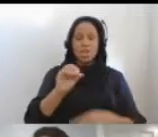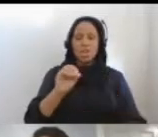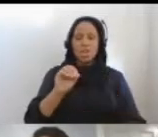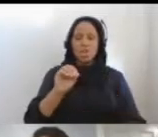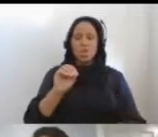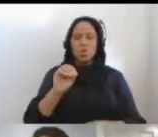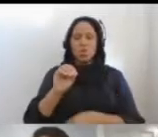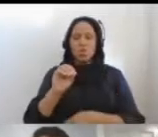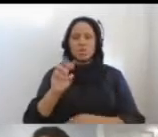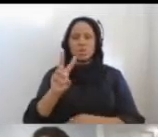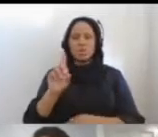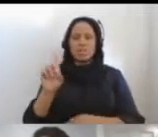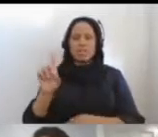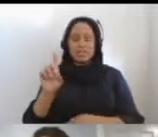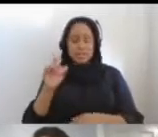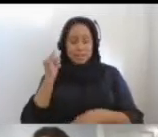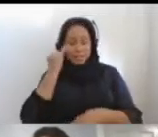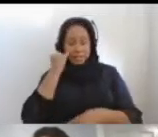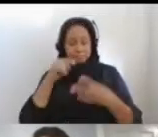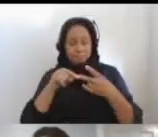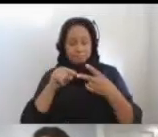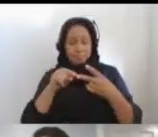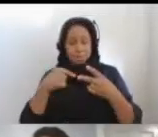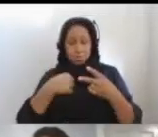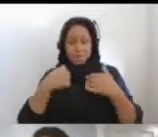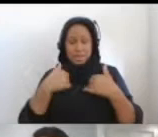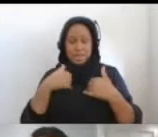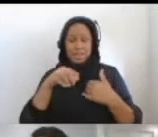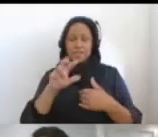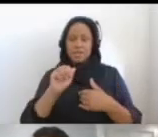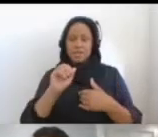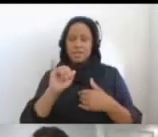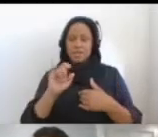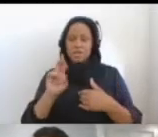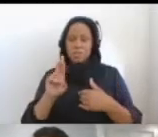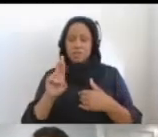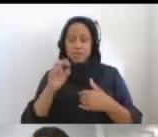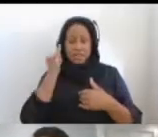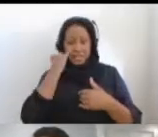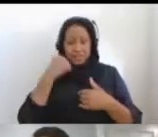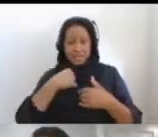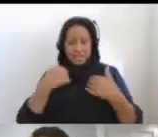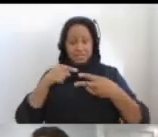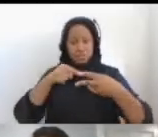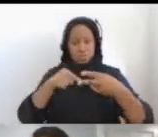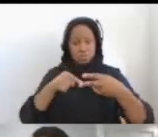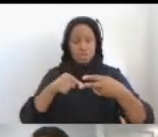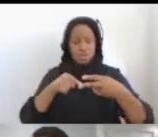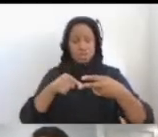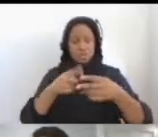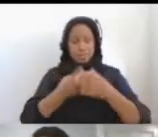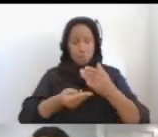waiver? If I have these two things, then I can move forward with self-direction. If I don't,